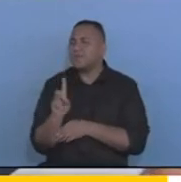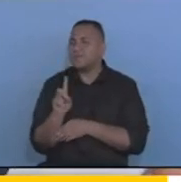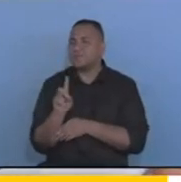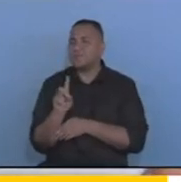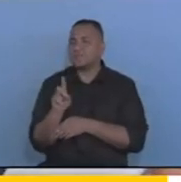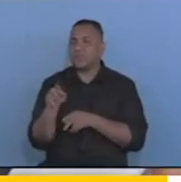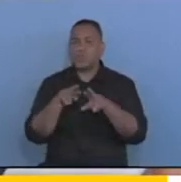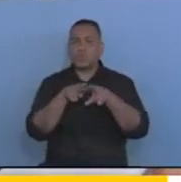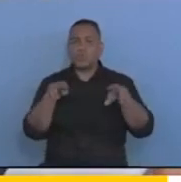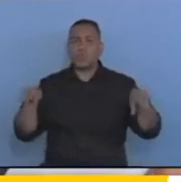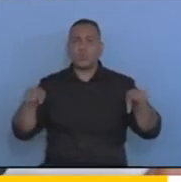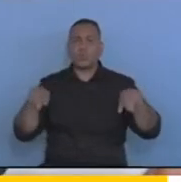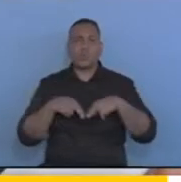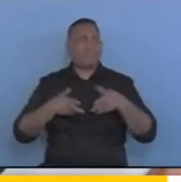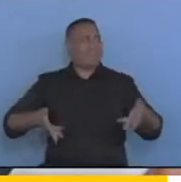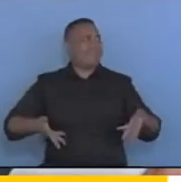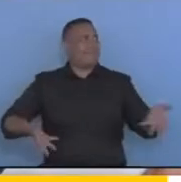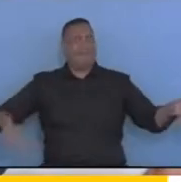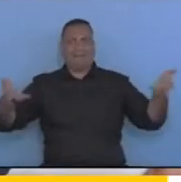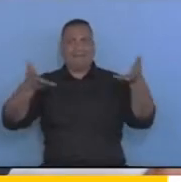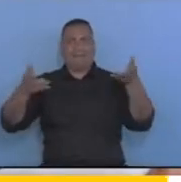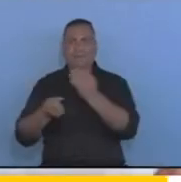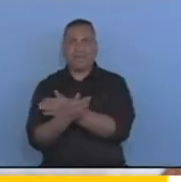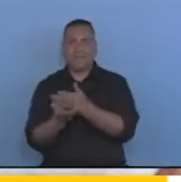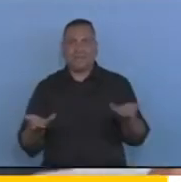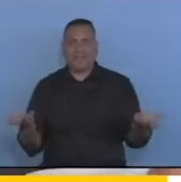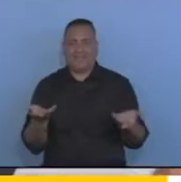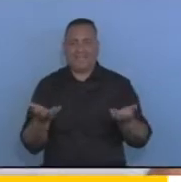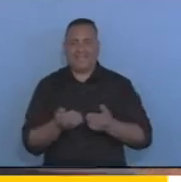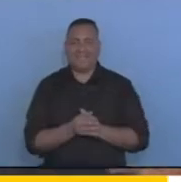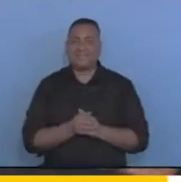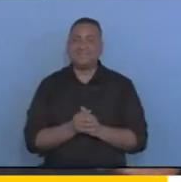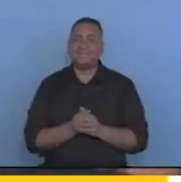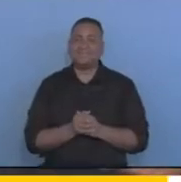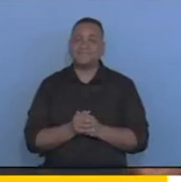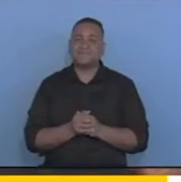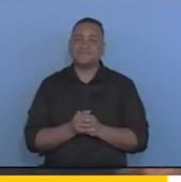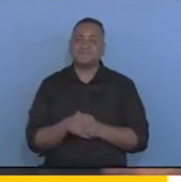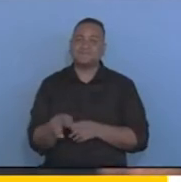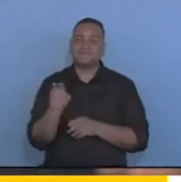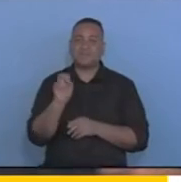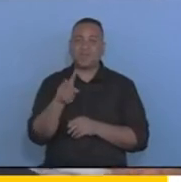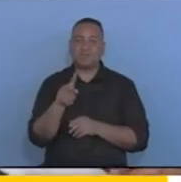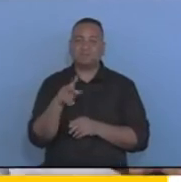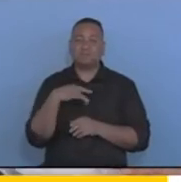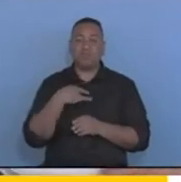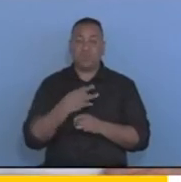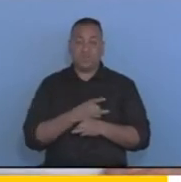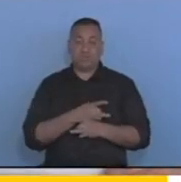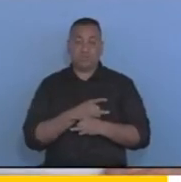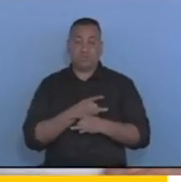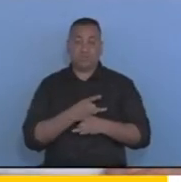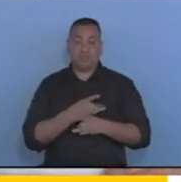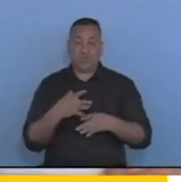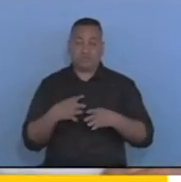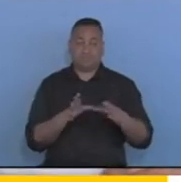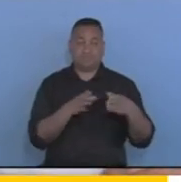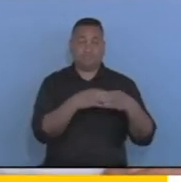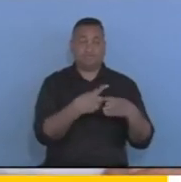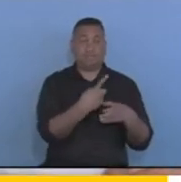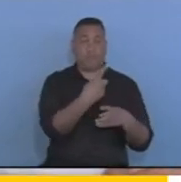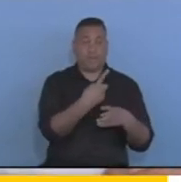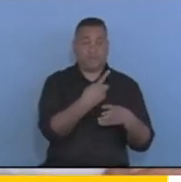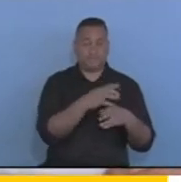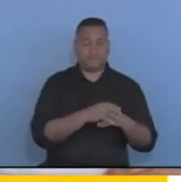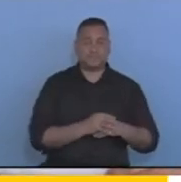What happens here in this room where we are now? Okay, in this room, we start with phase one. Mm-hmm. Okay. That's the beginning of your